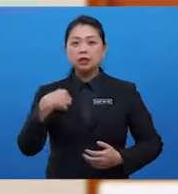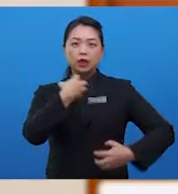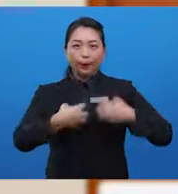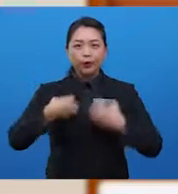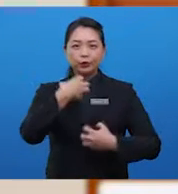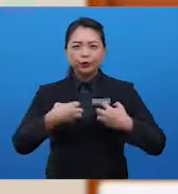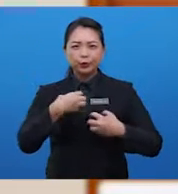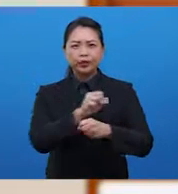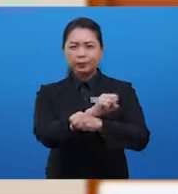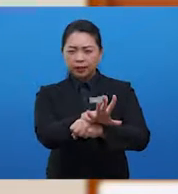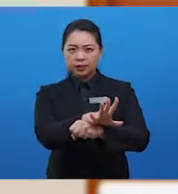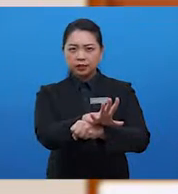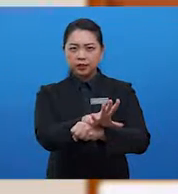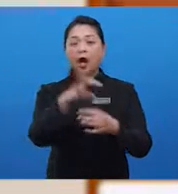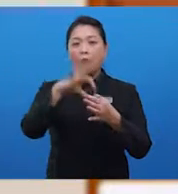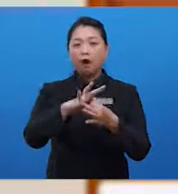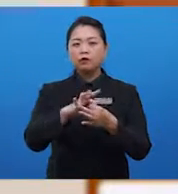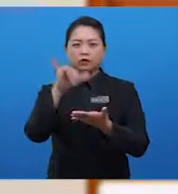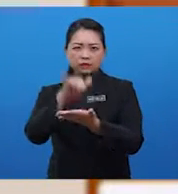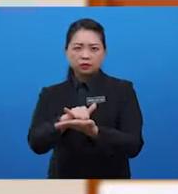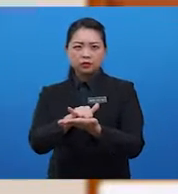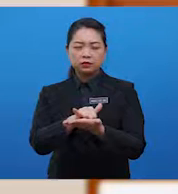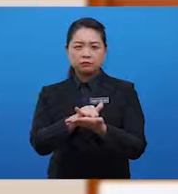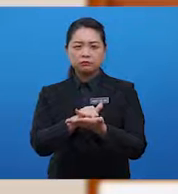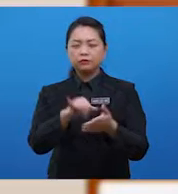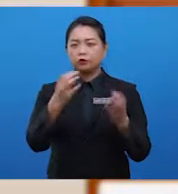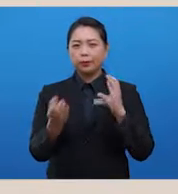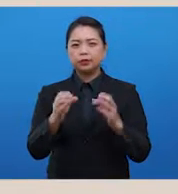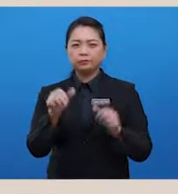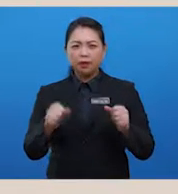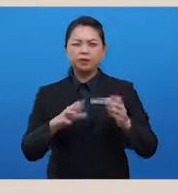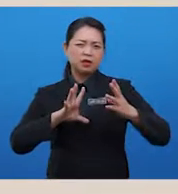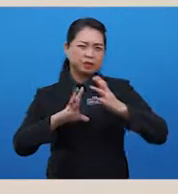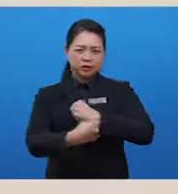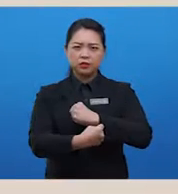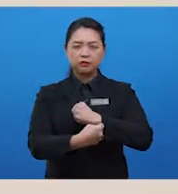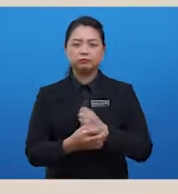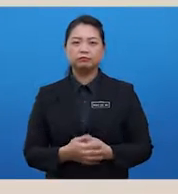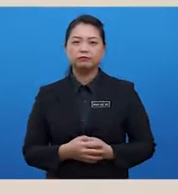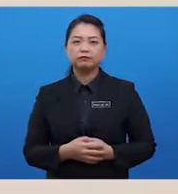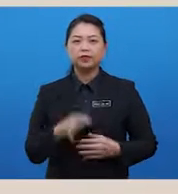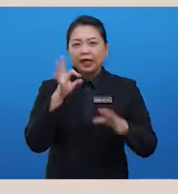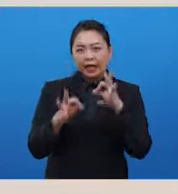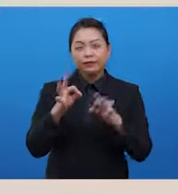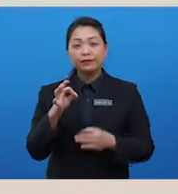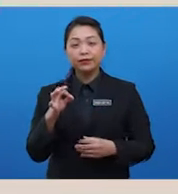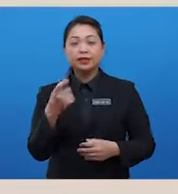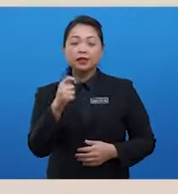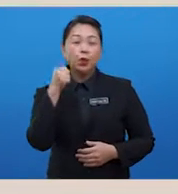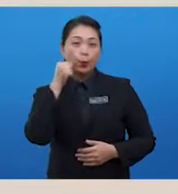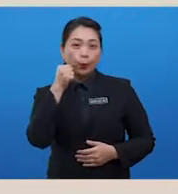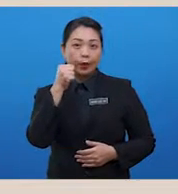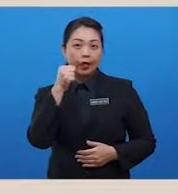impact of such a comparison can be devastating. If the woman in the